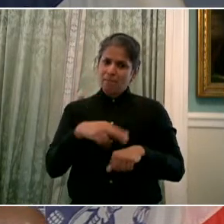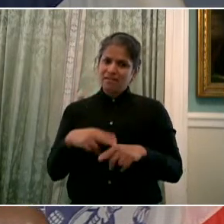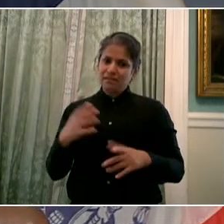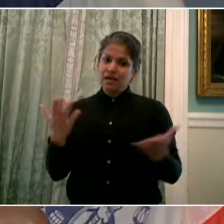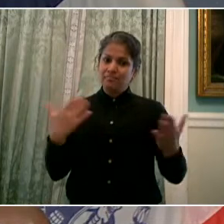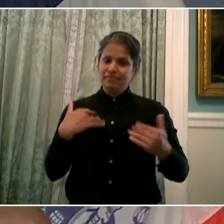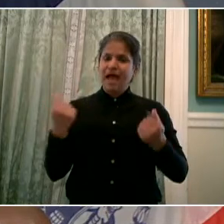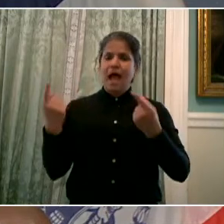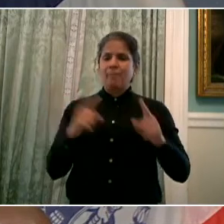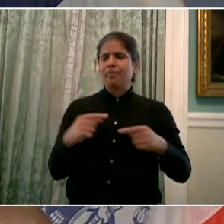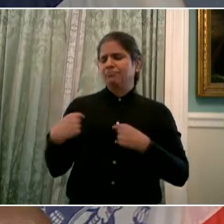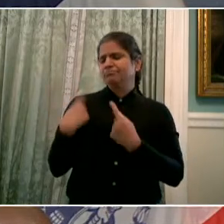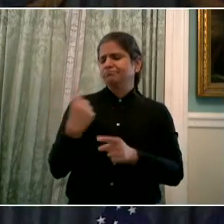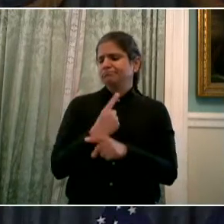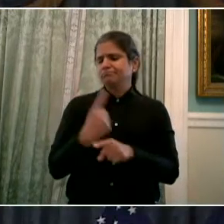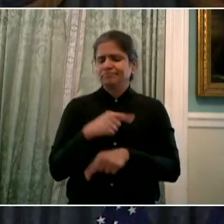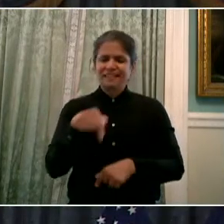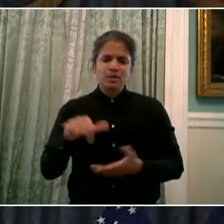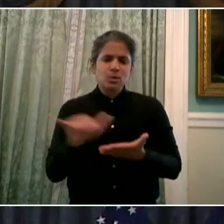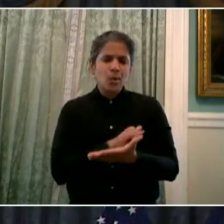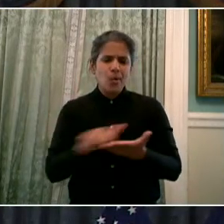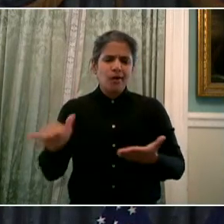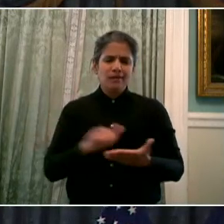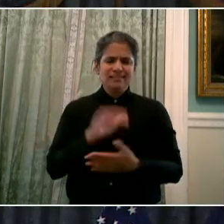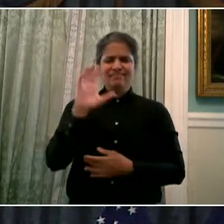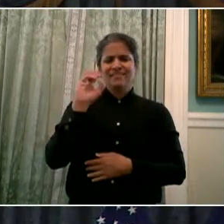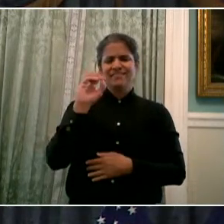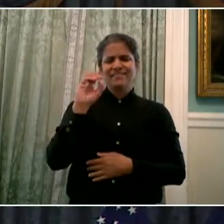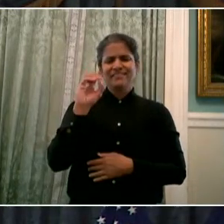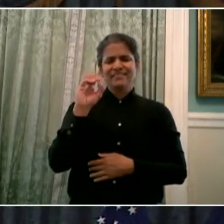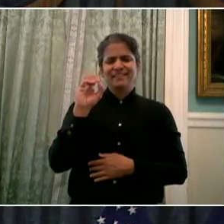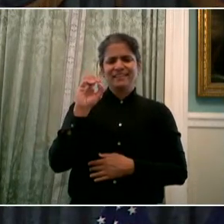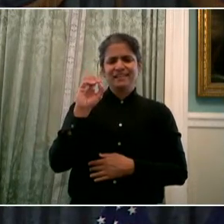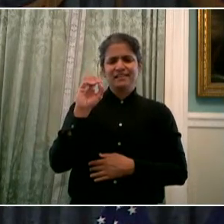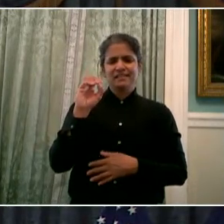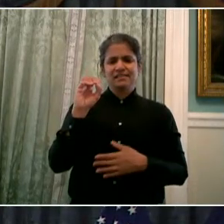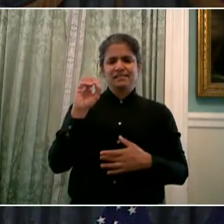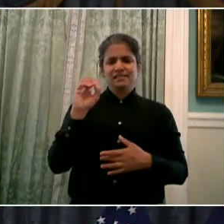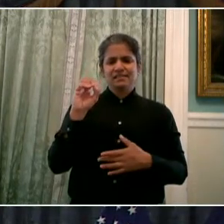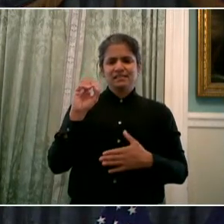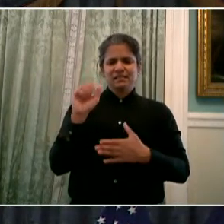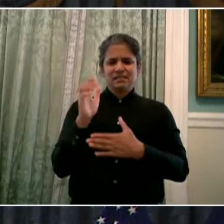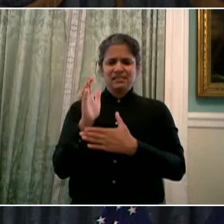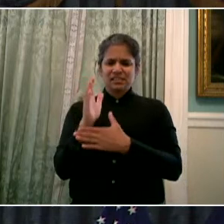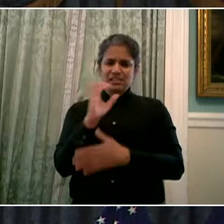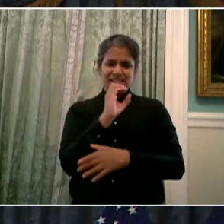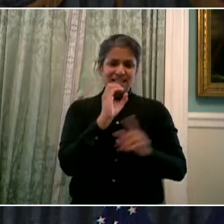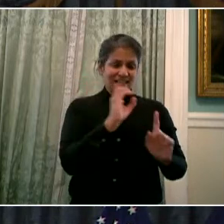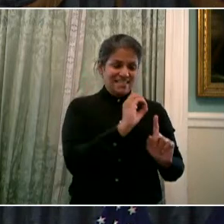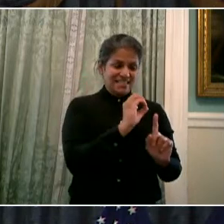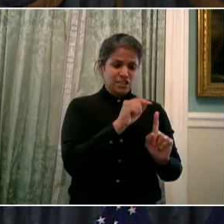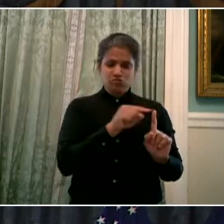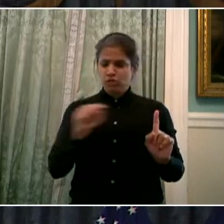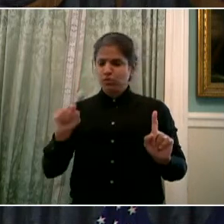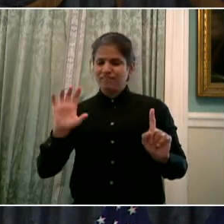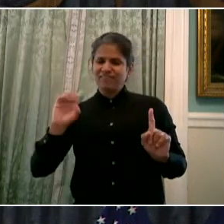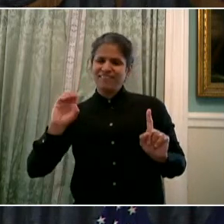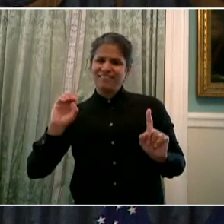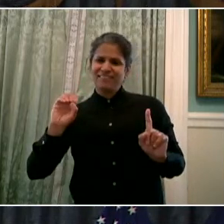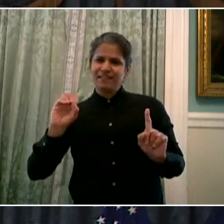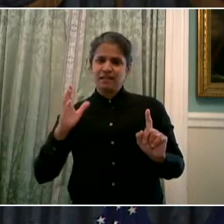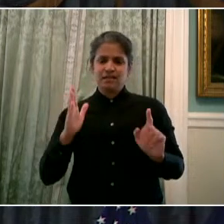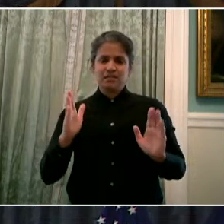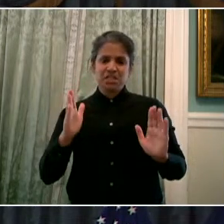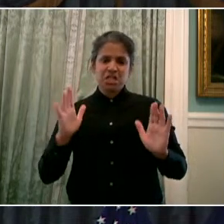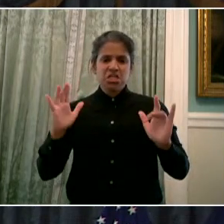For this time of year, we're normally between 0 and 50, which would be in the green or healthy levels. Though, as you've said and we've said